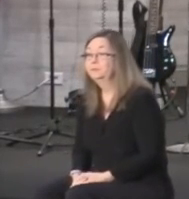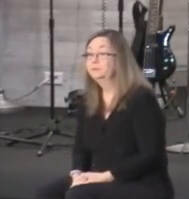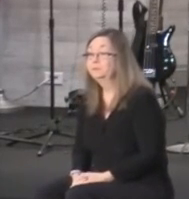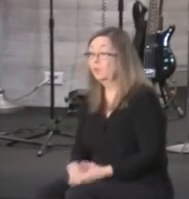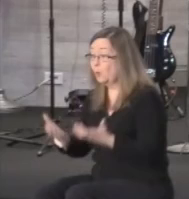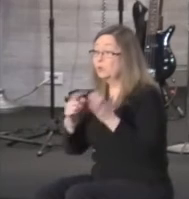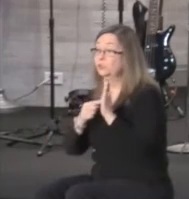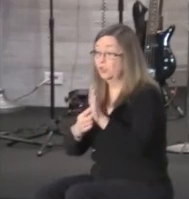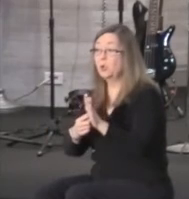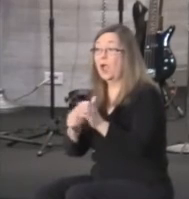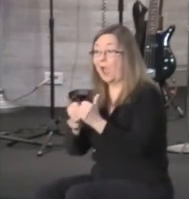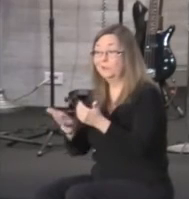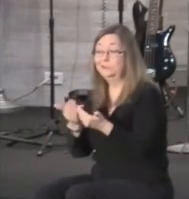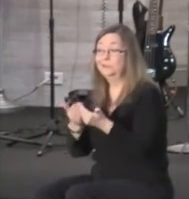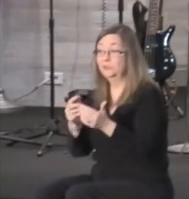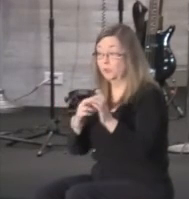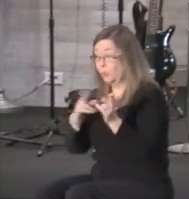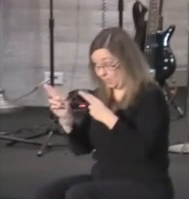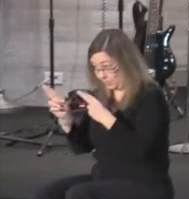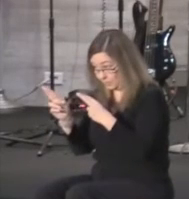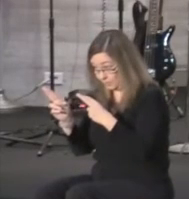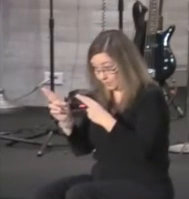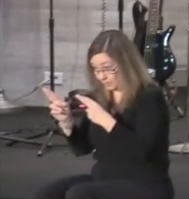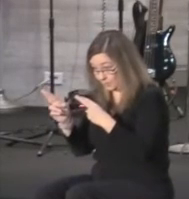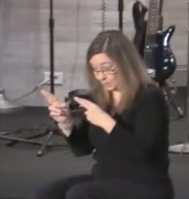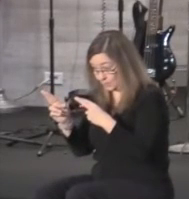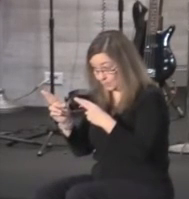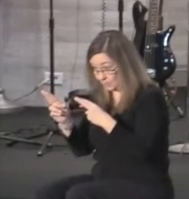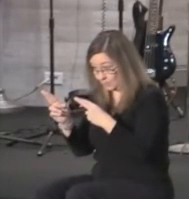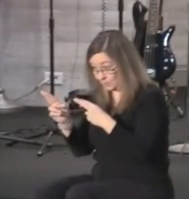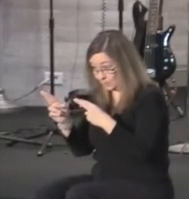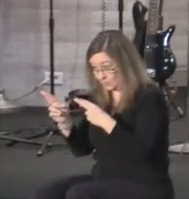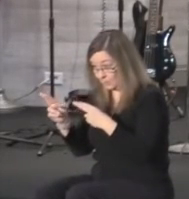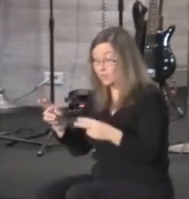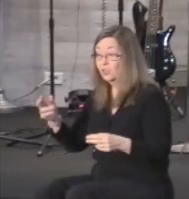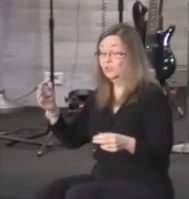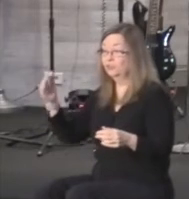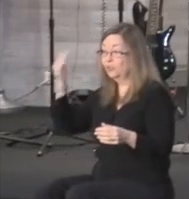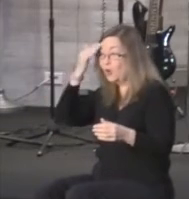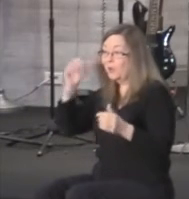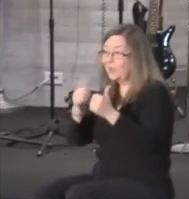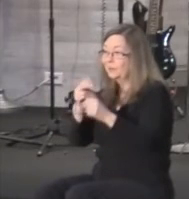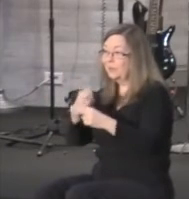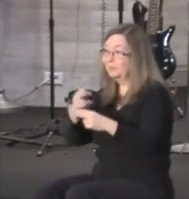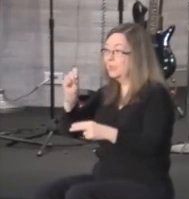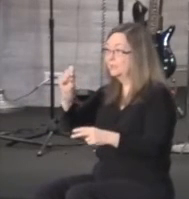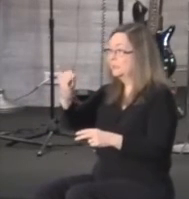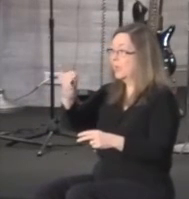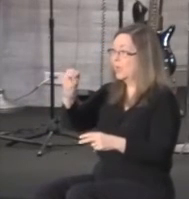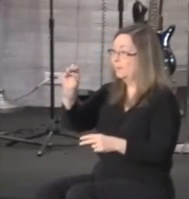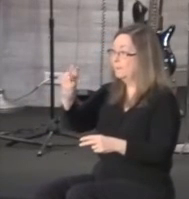Now I'm going to show you how easy it is. Are you ready for this? You ever heard of a game called Simon Says? Now let's